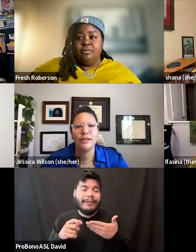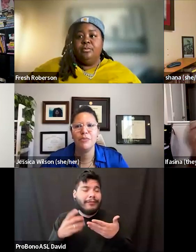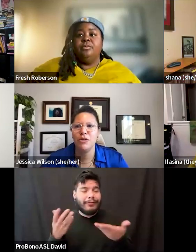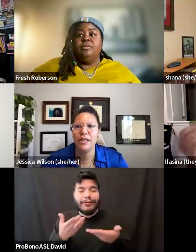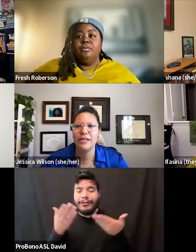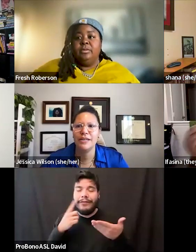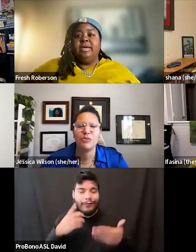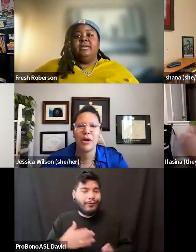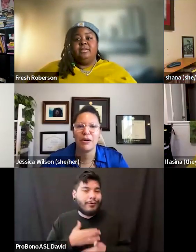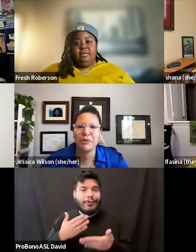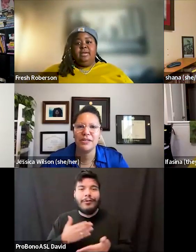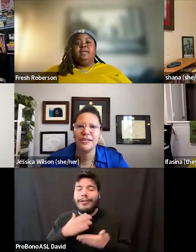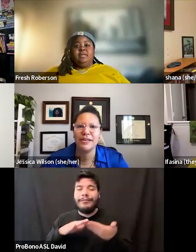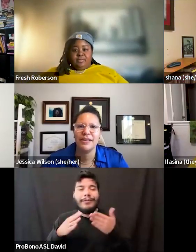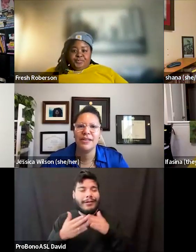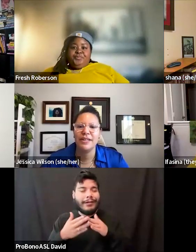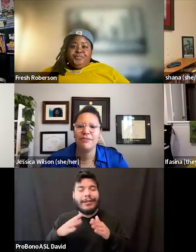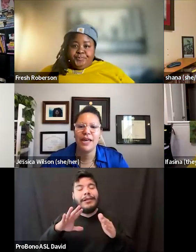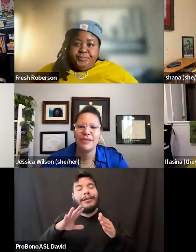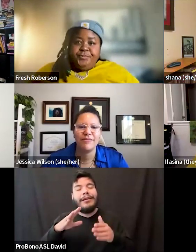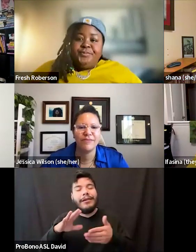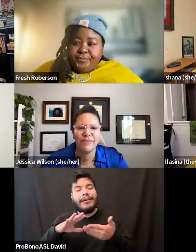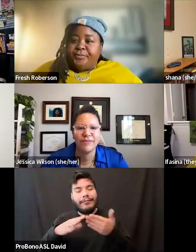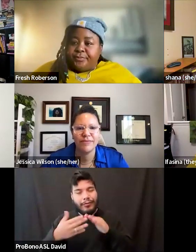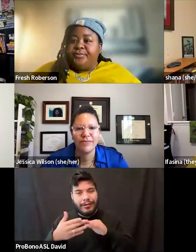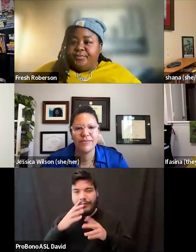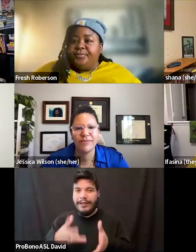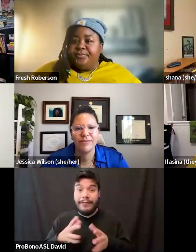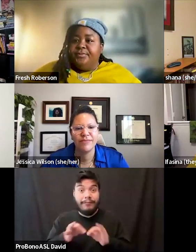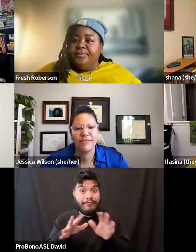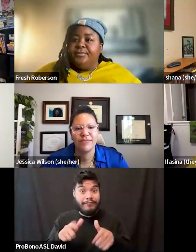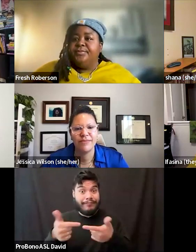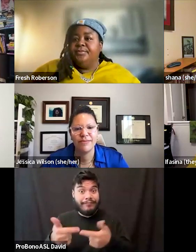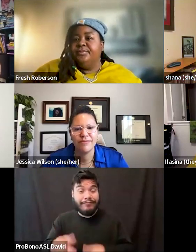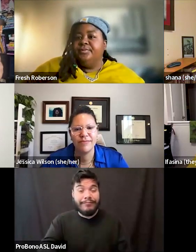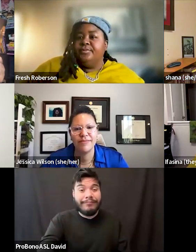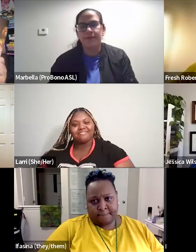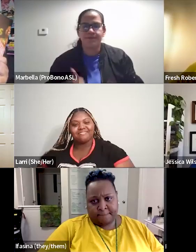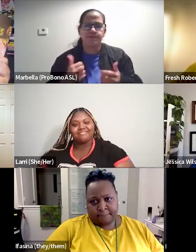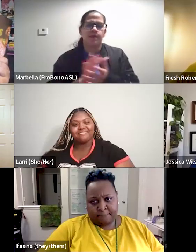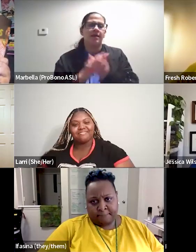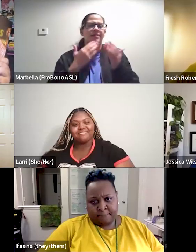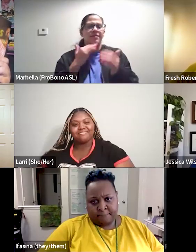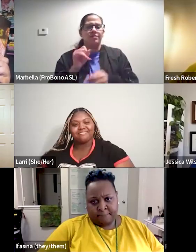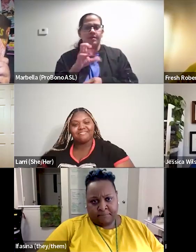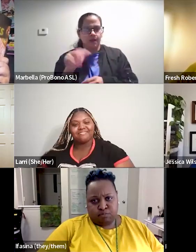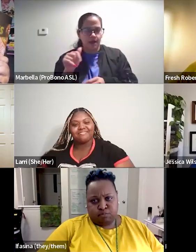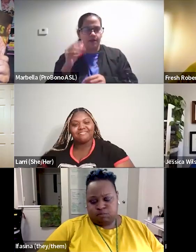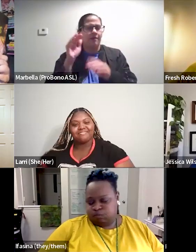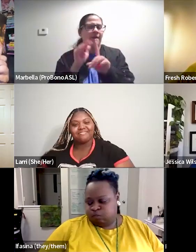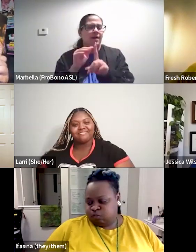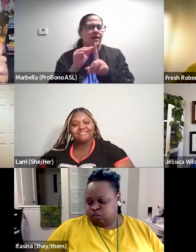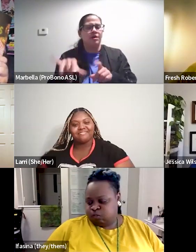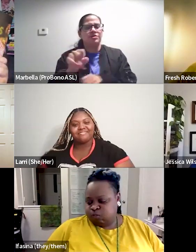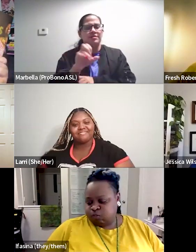and community is where I would leave that. Thank you, Jessica. And I want to remind y'all Jessica's book,